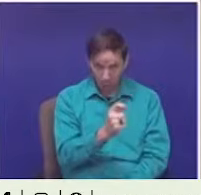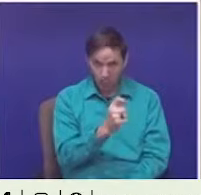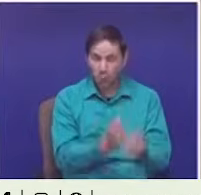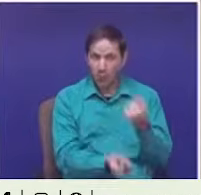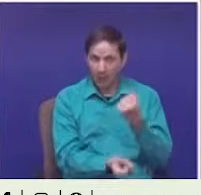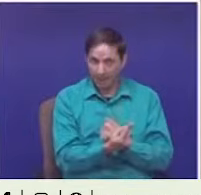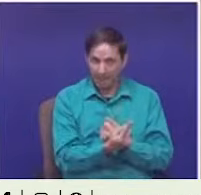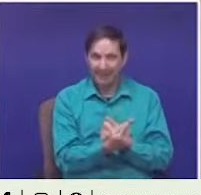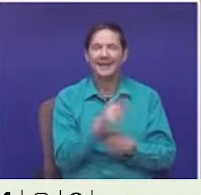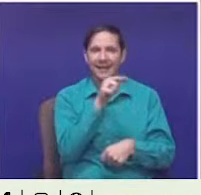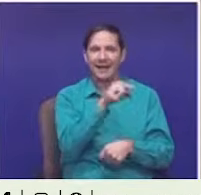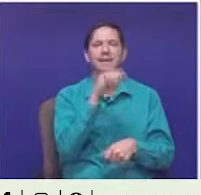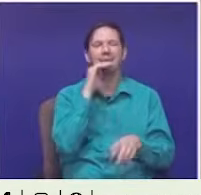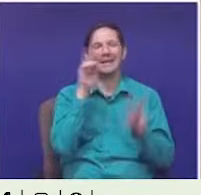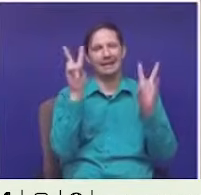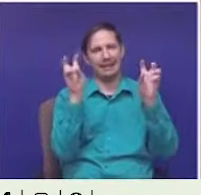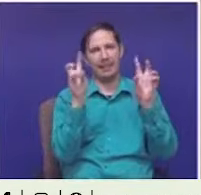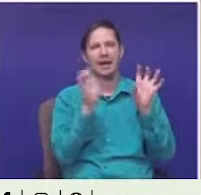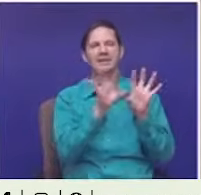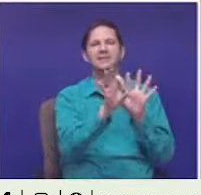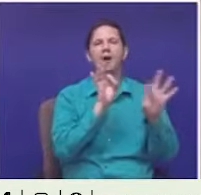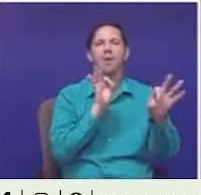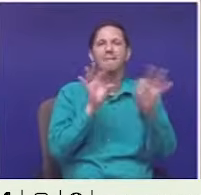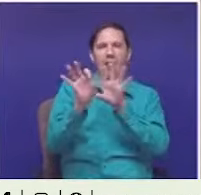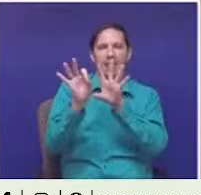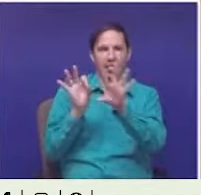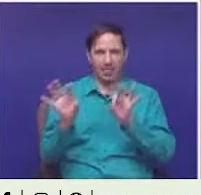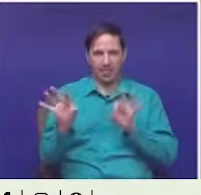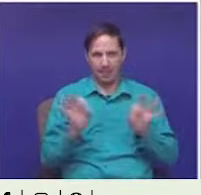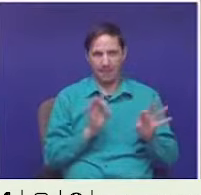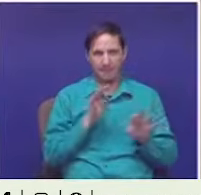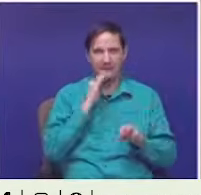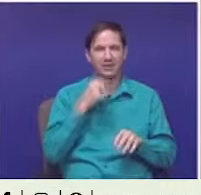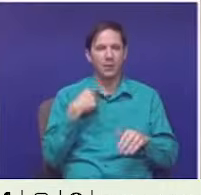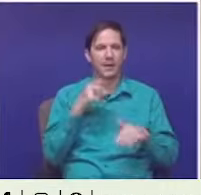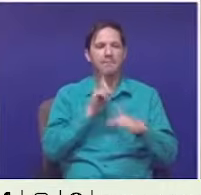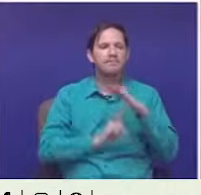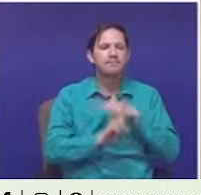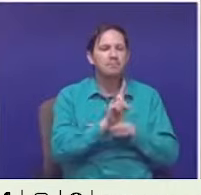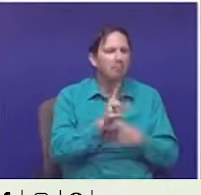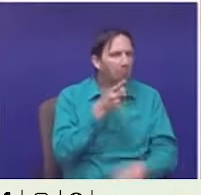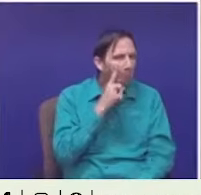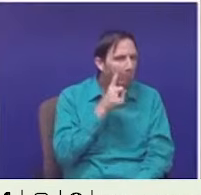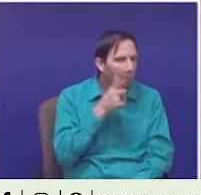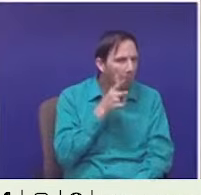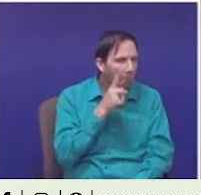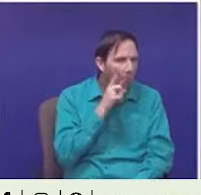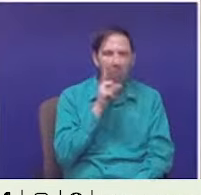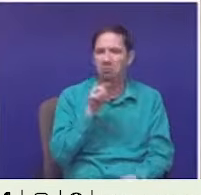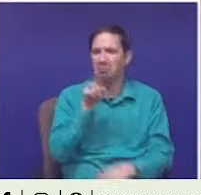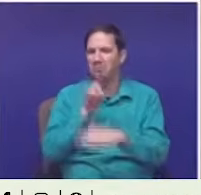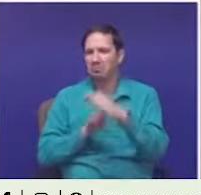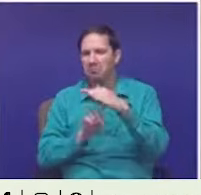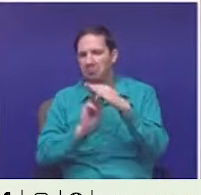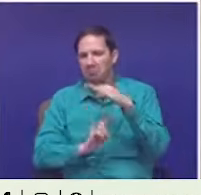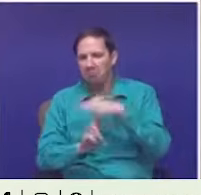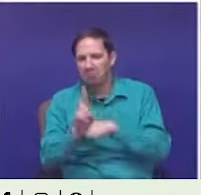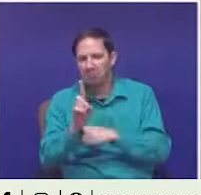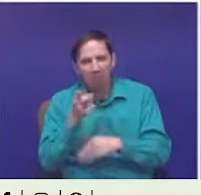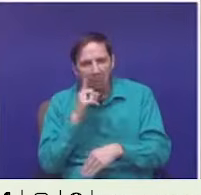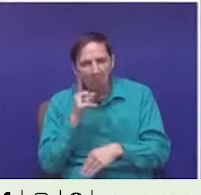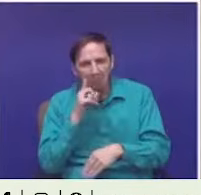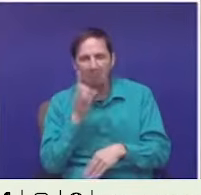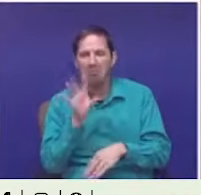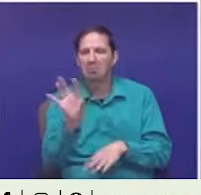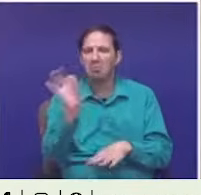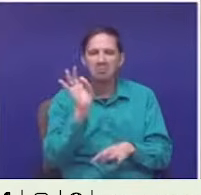the sampling that I'm referring to say that we would then go and sample to see whether or not and the sample is healthy enough